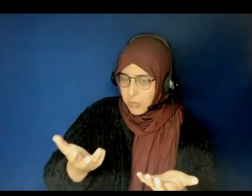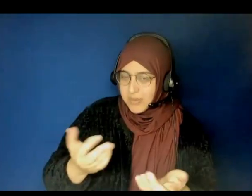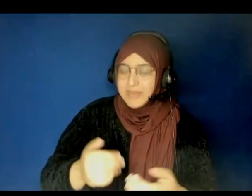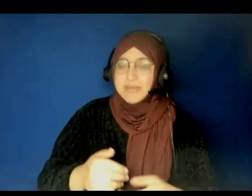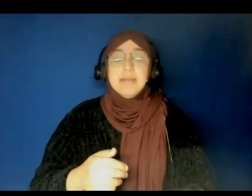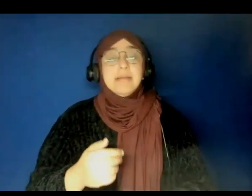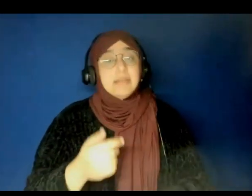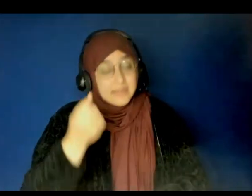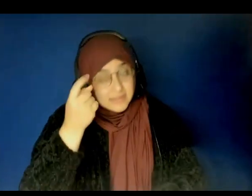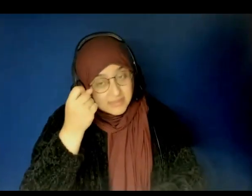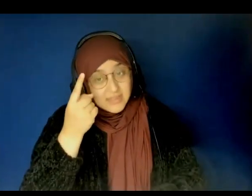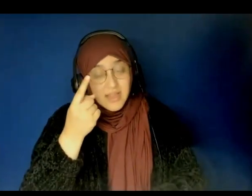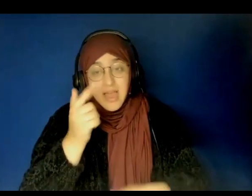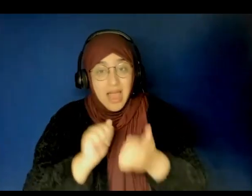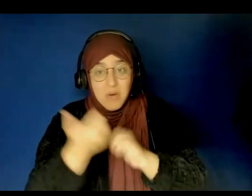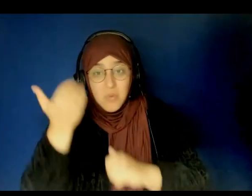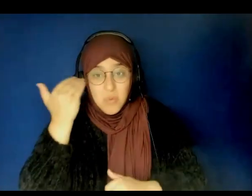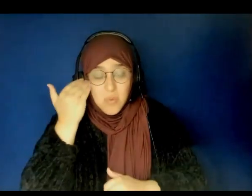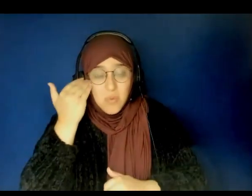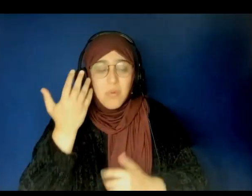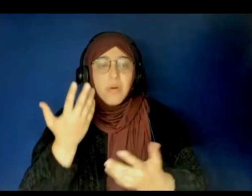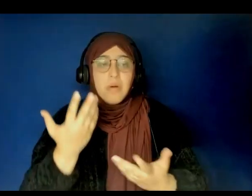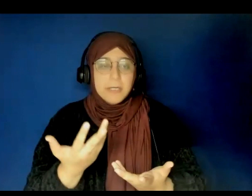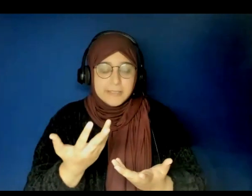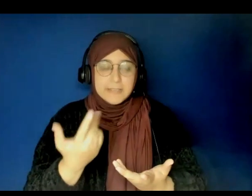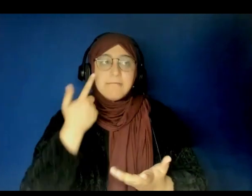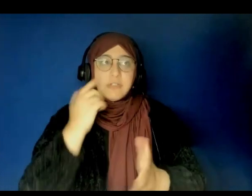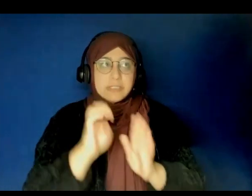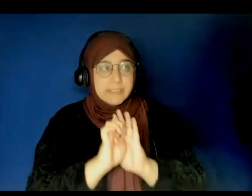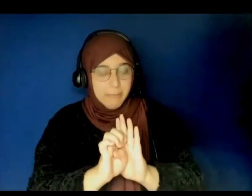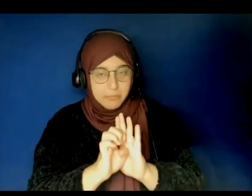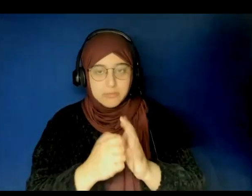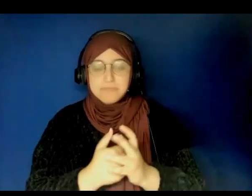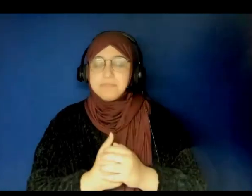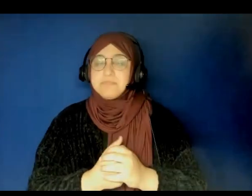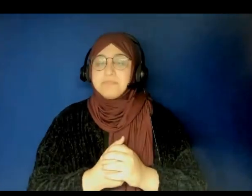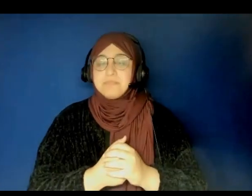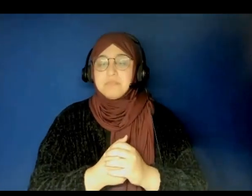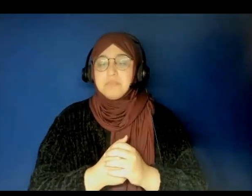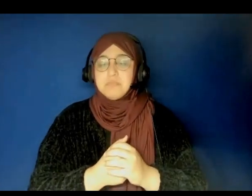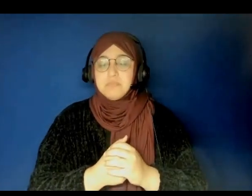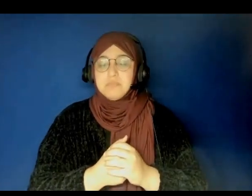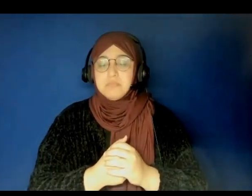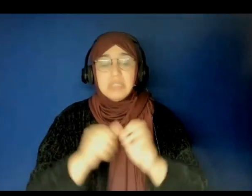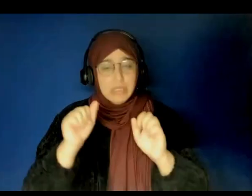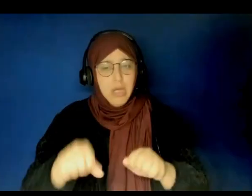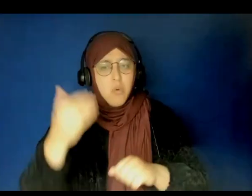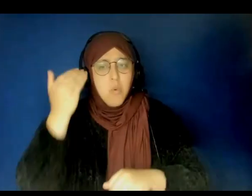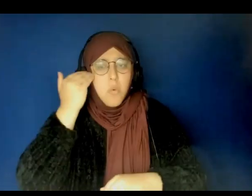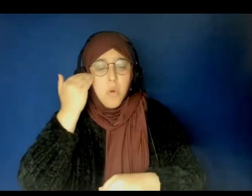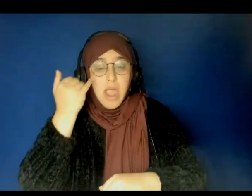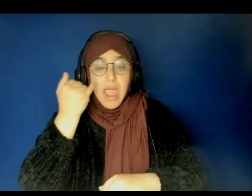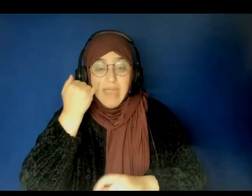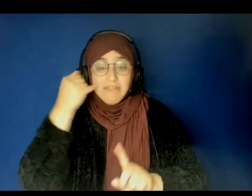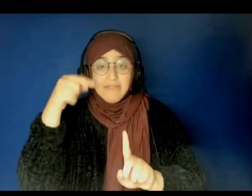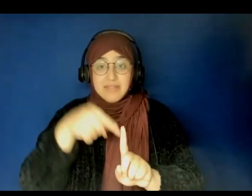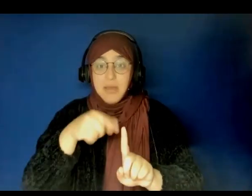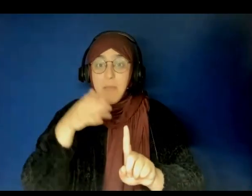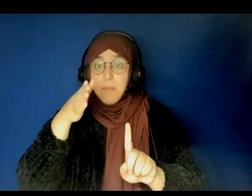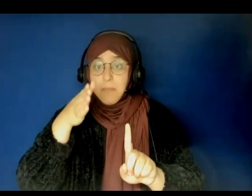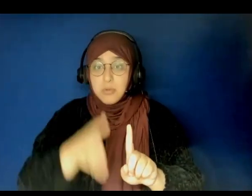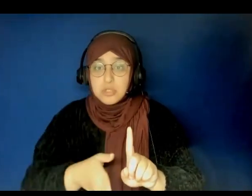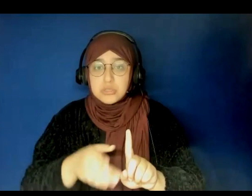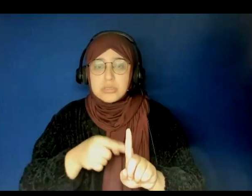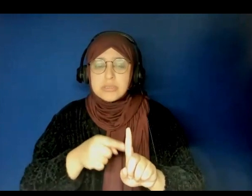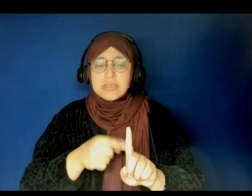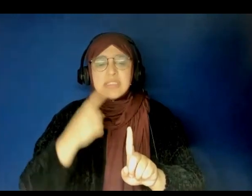may be known if, for example, somebody decides that, well, I'm going to